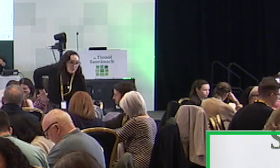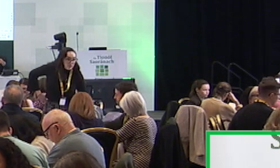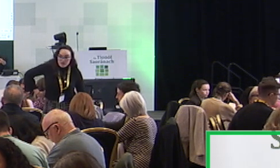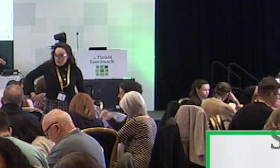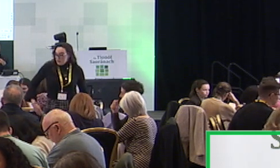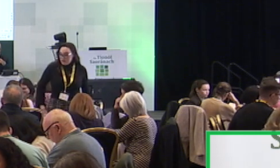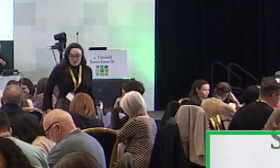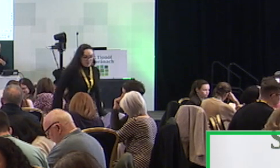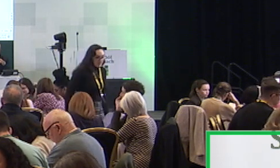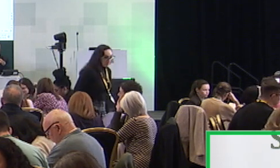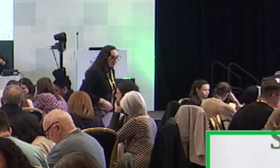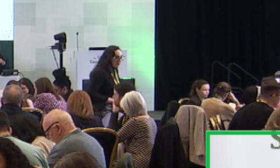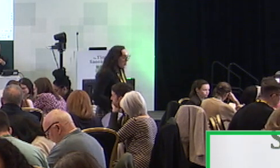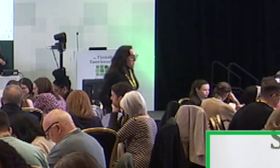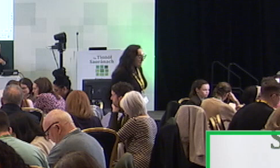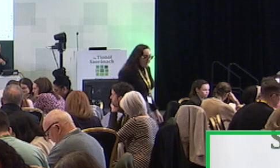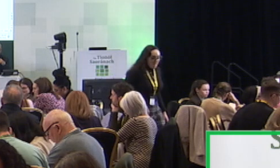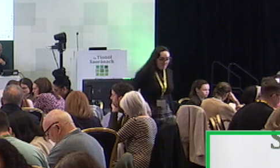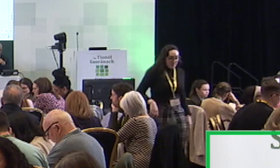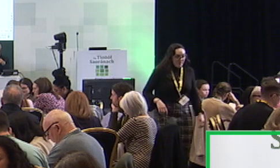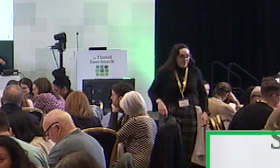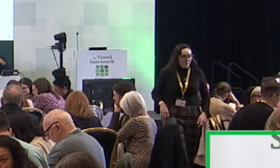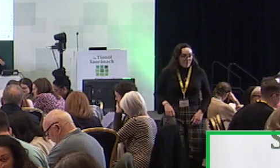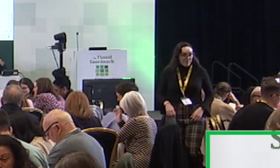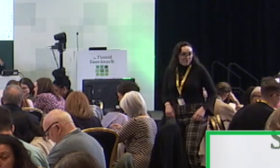We're just going to... Just looking at it, yeah, okay.